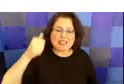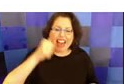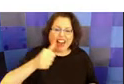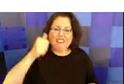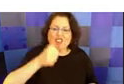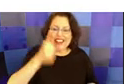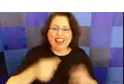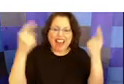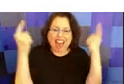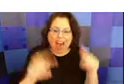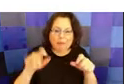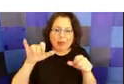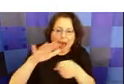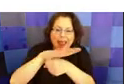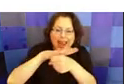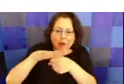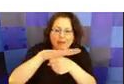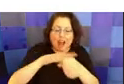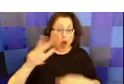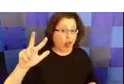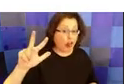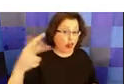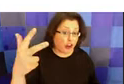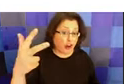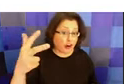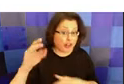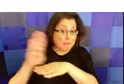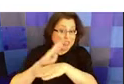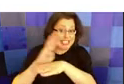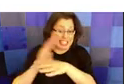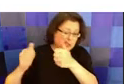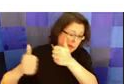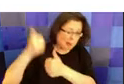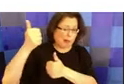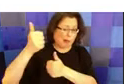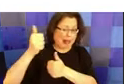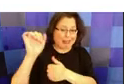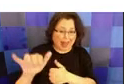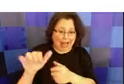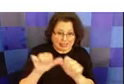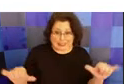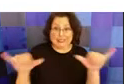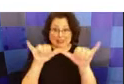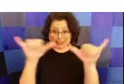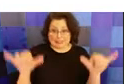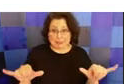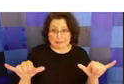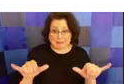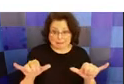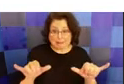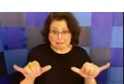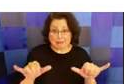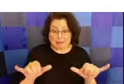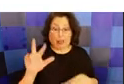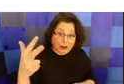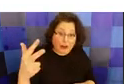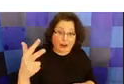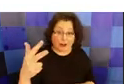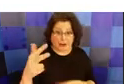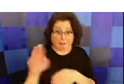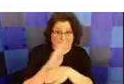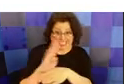area, which is the third busiest location in our system. And when we prepared to do